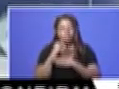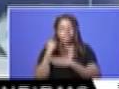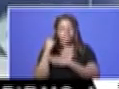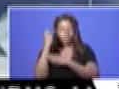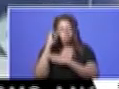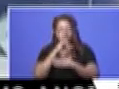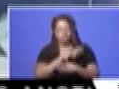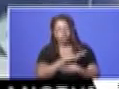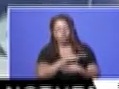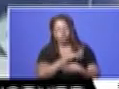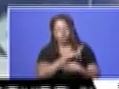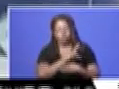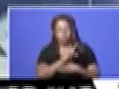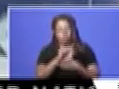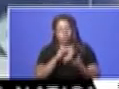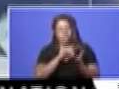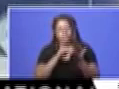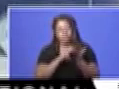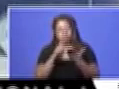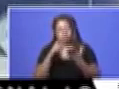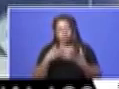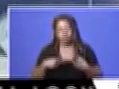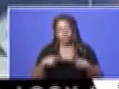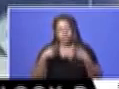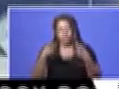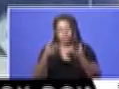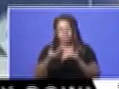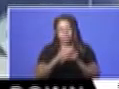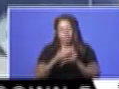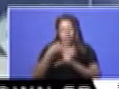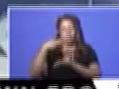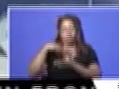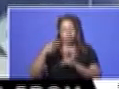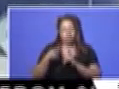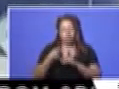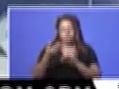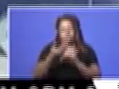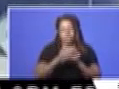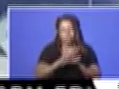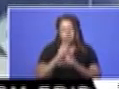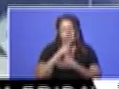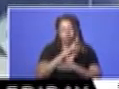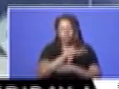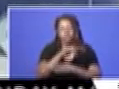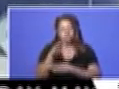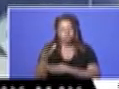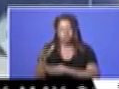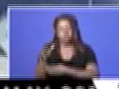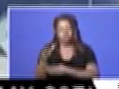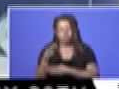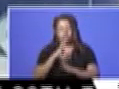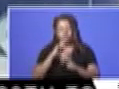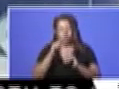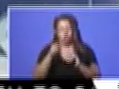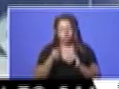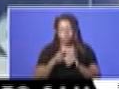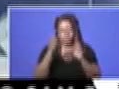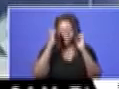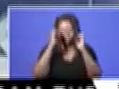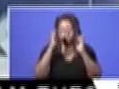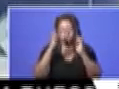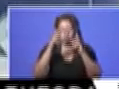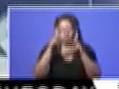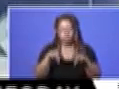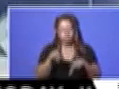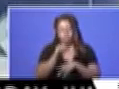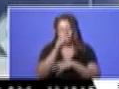Sonja Rohl, the initial platform offered was not beneficial to the students, something she raised with education officials. Rohl shared that